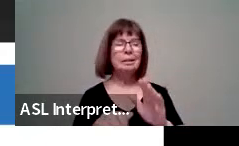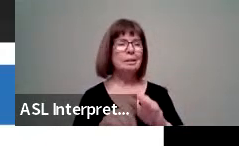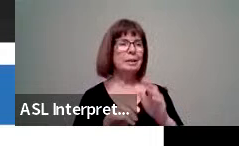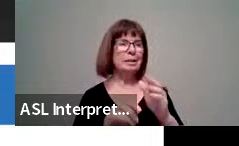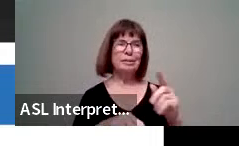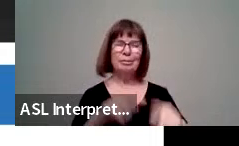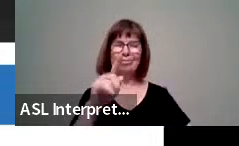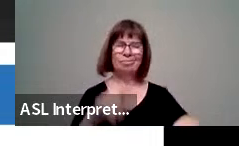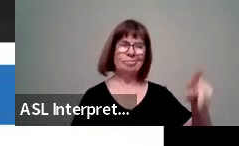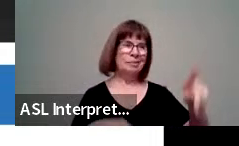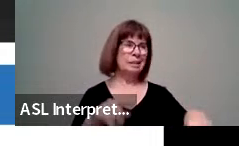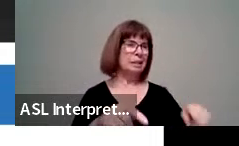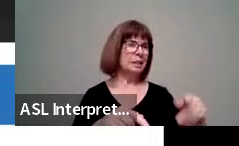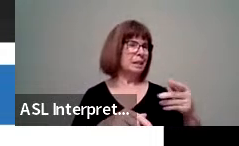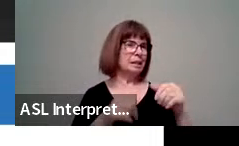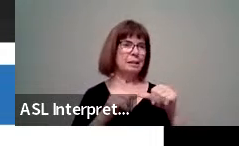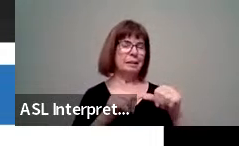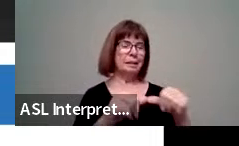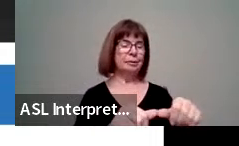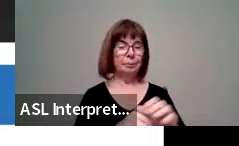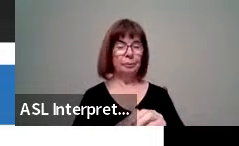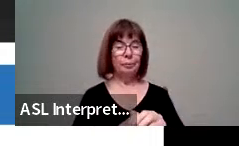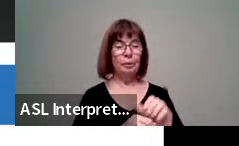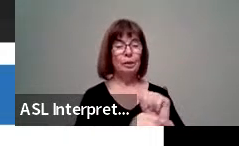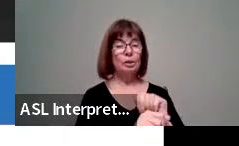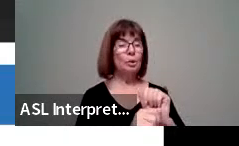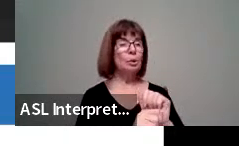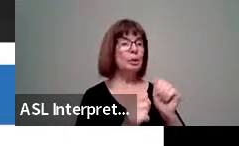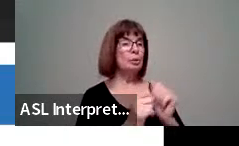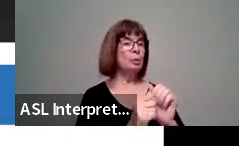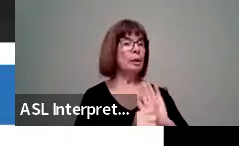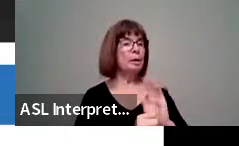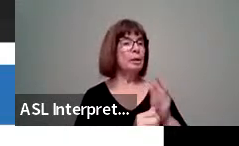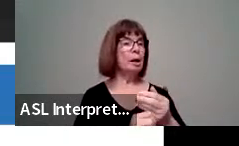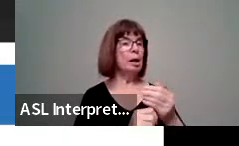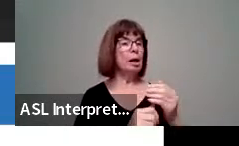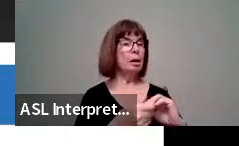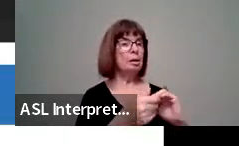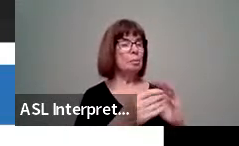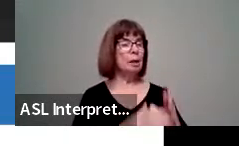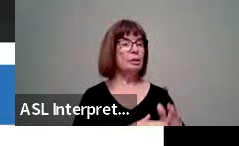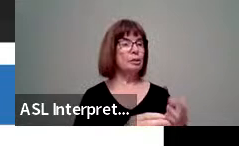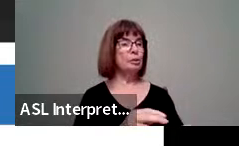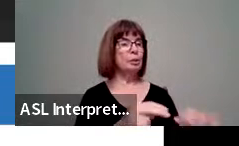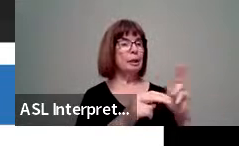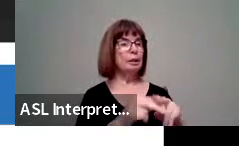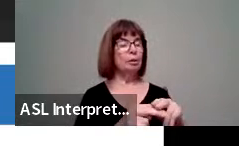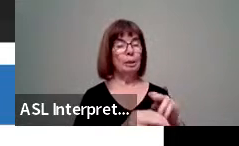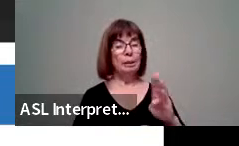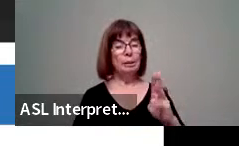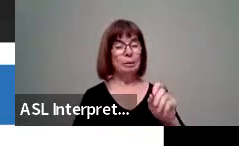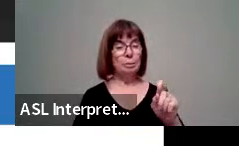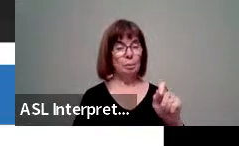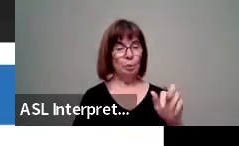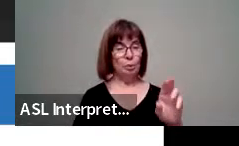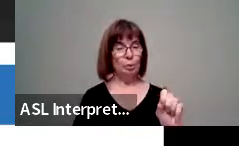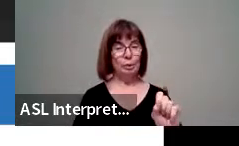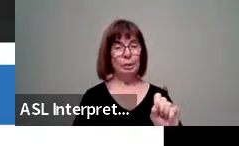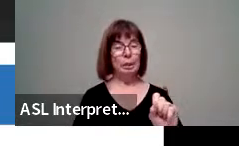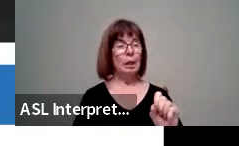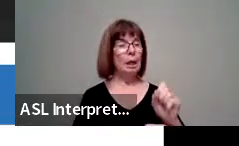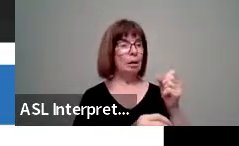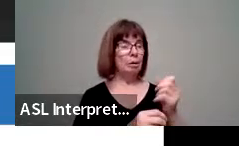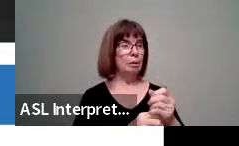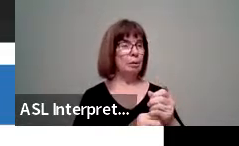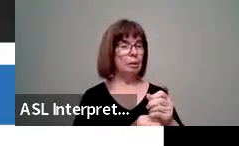that continue to exist. And so we're working with our partners to increase boosters and to get information out